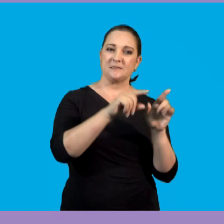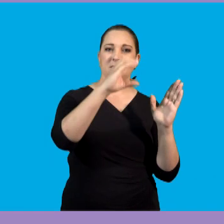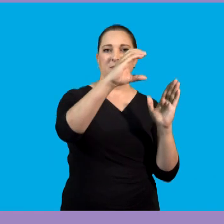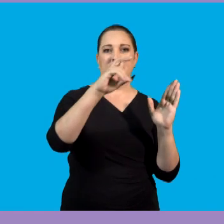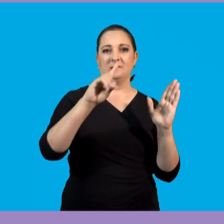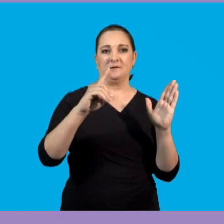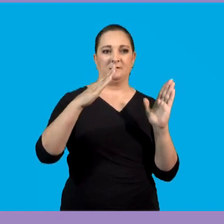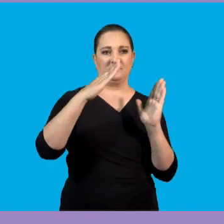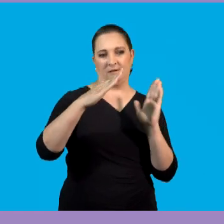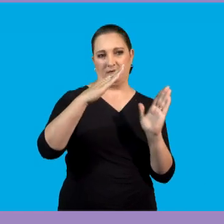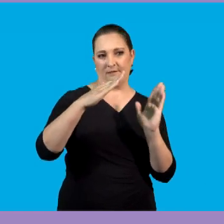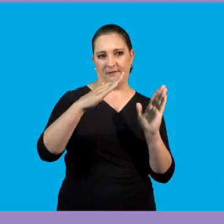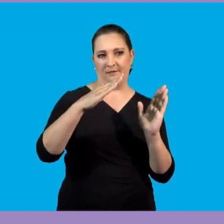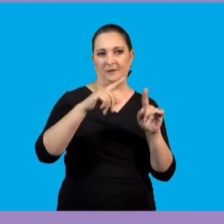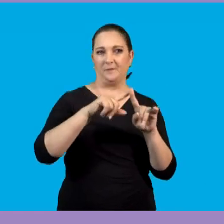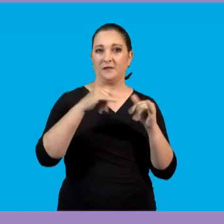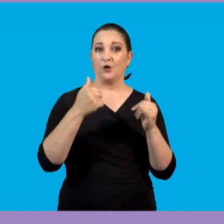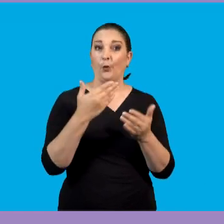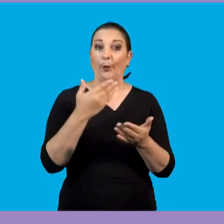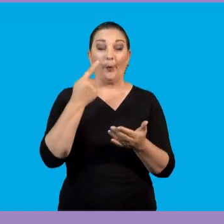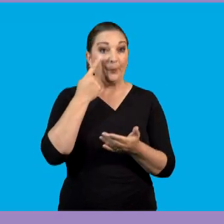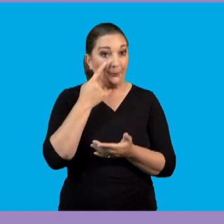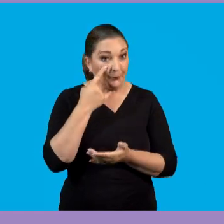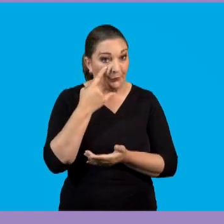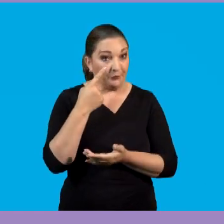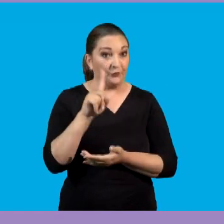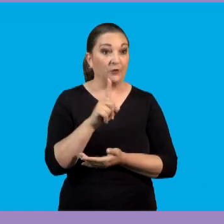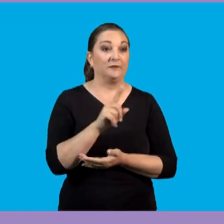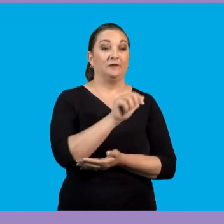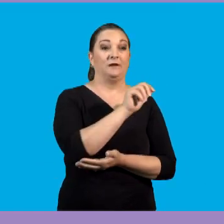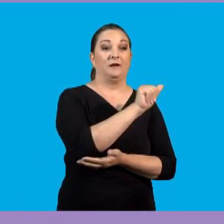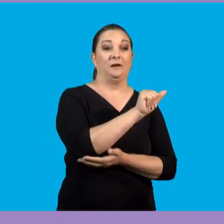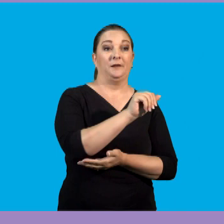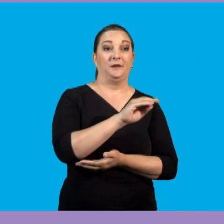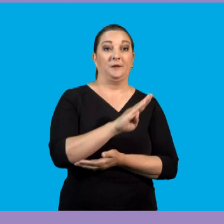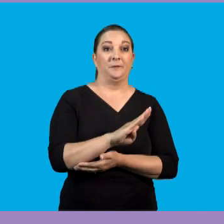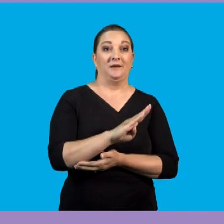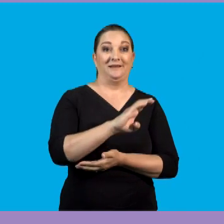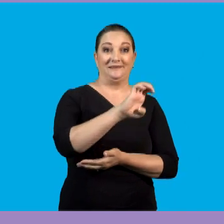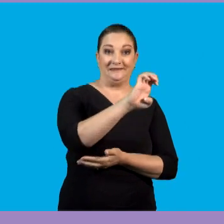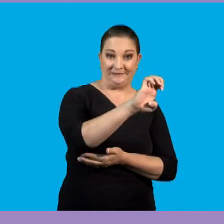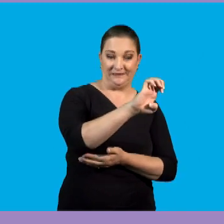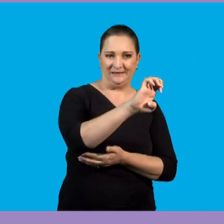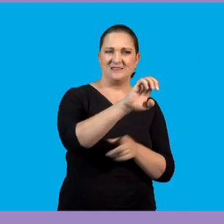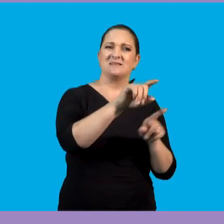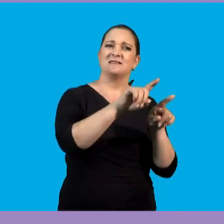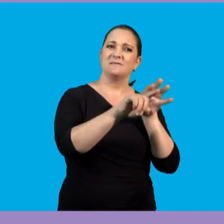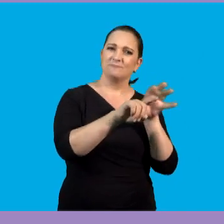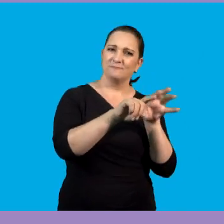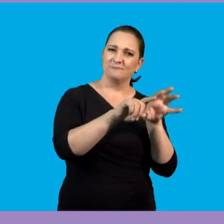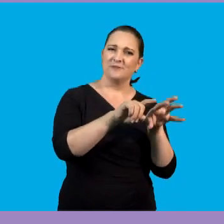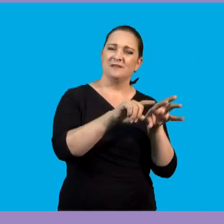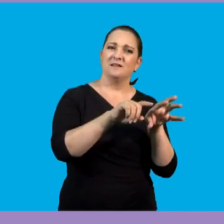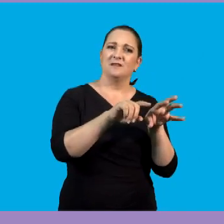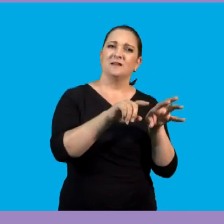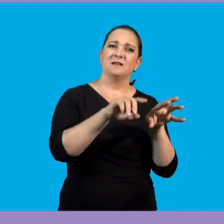that triangle ABE is congruent to triangle DCE. Now, let's start with